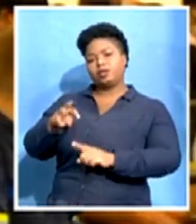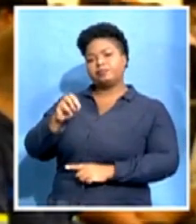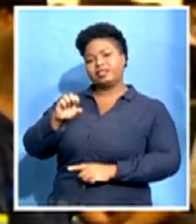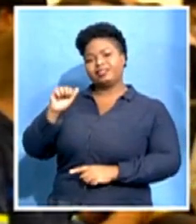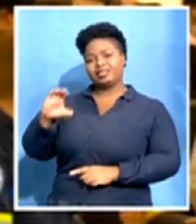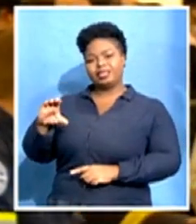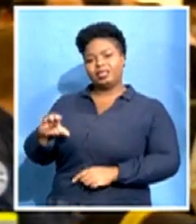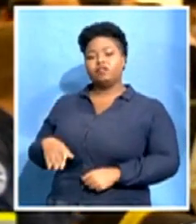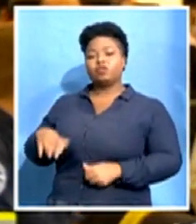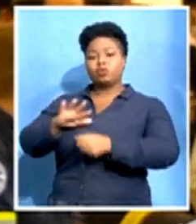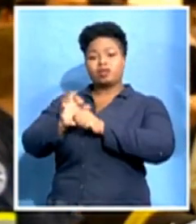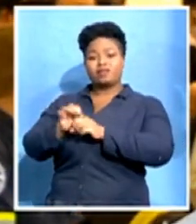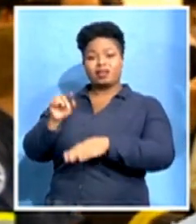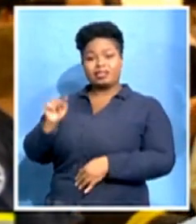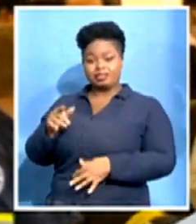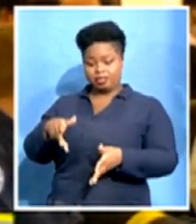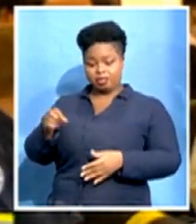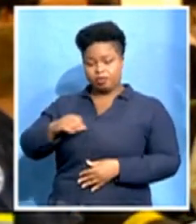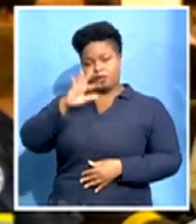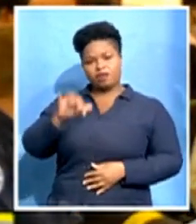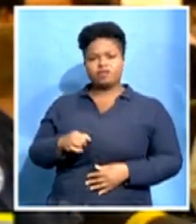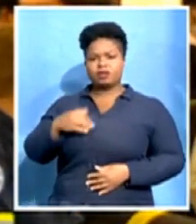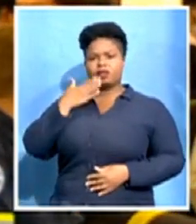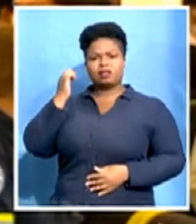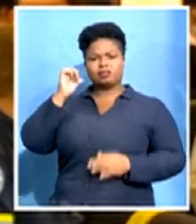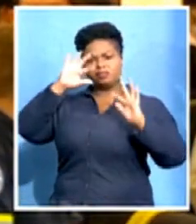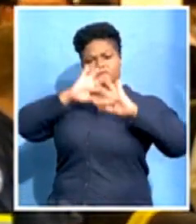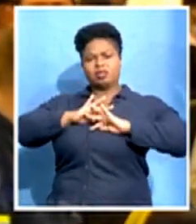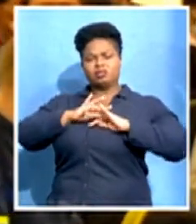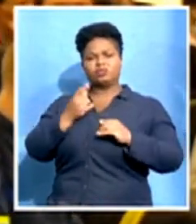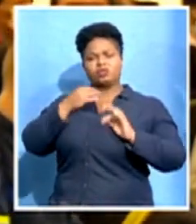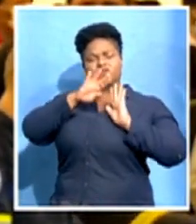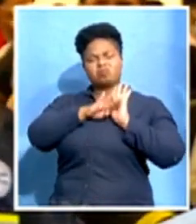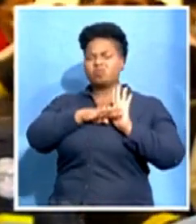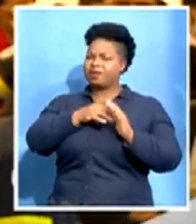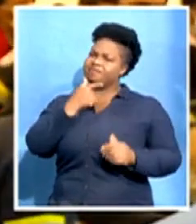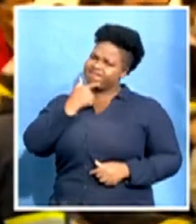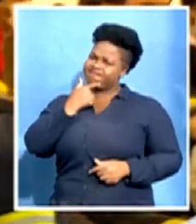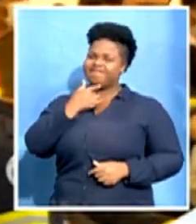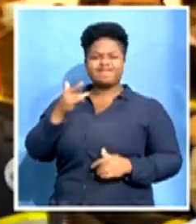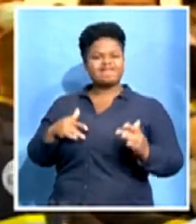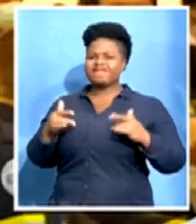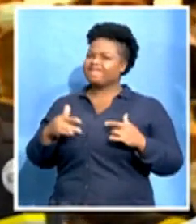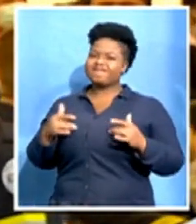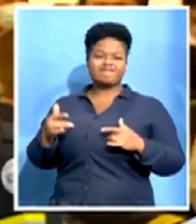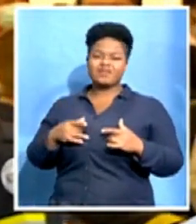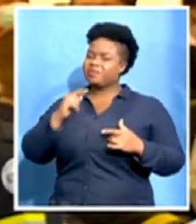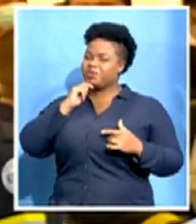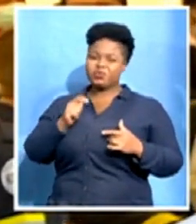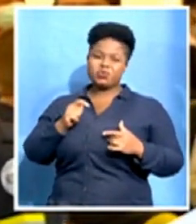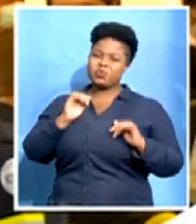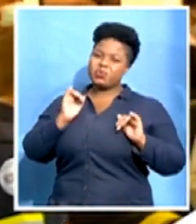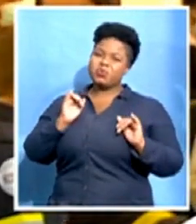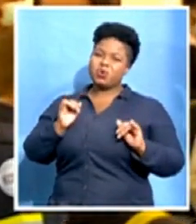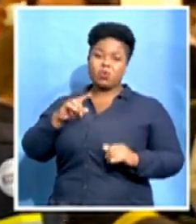South Africa last night on one of our programs, there is concern that is being raised about the effect that the third wave will have